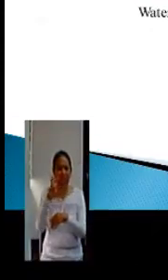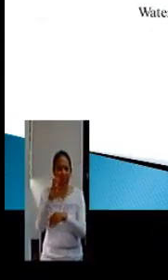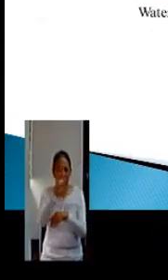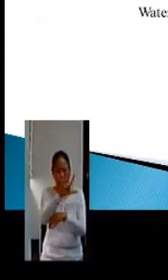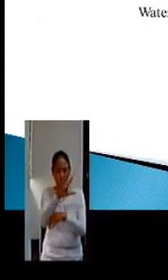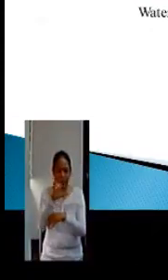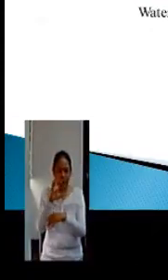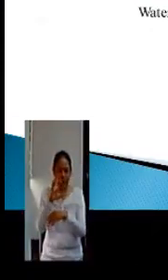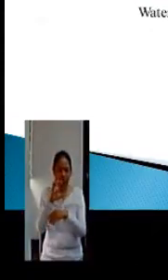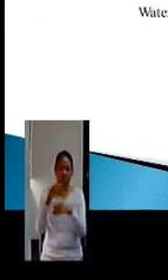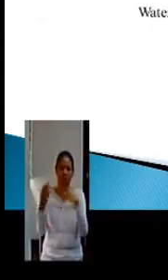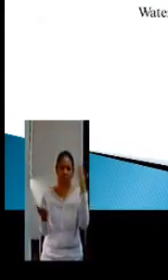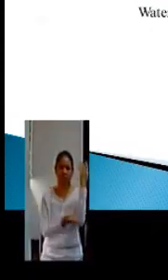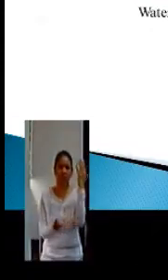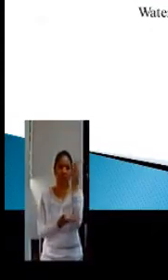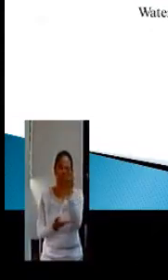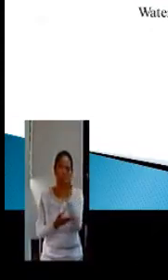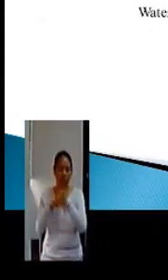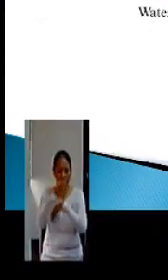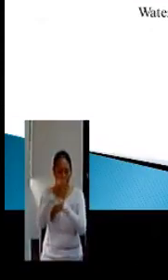parang ginagamit naming